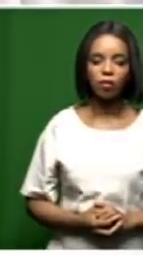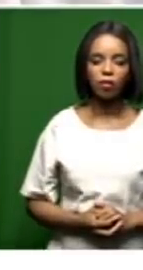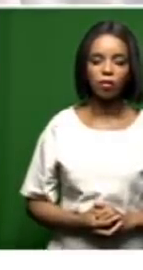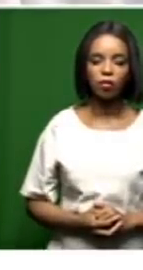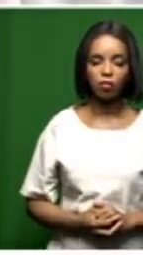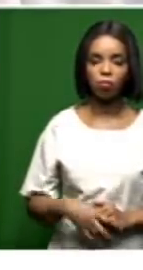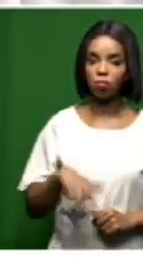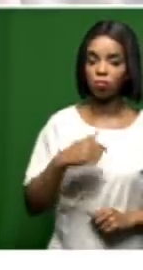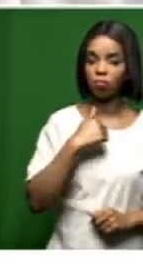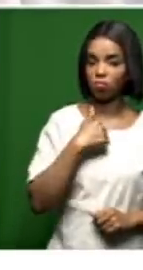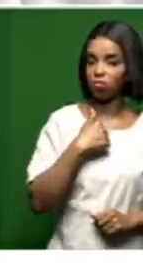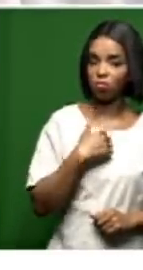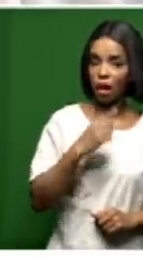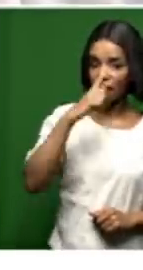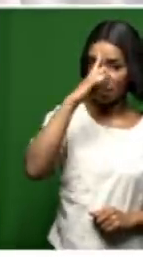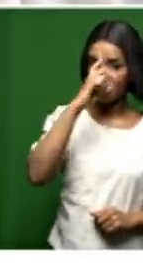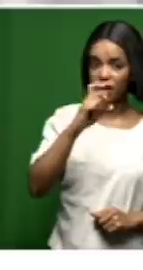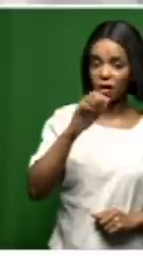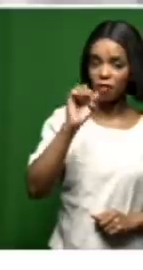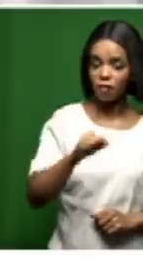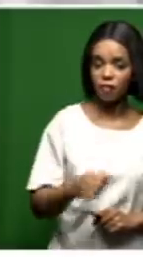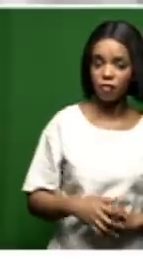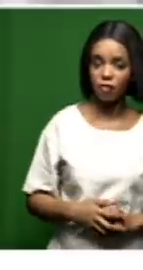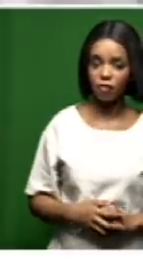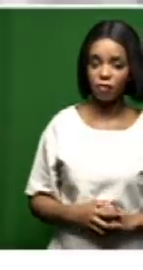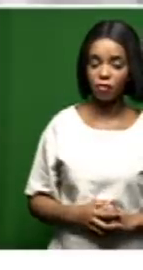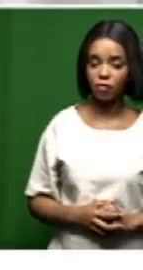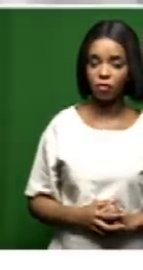I still believe that had the